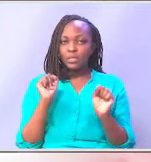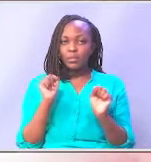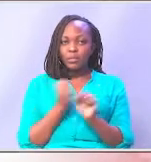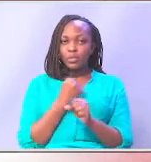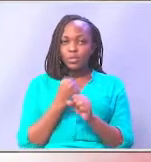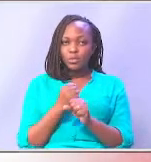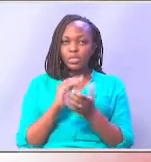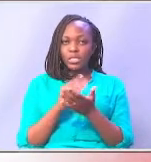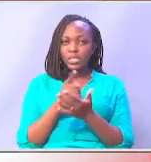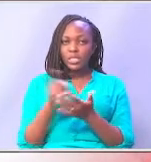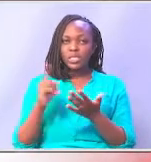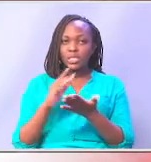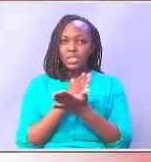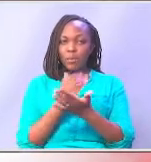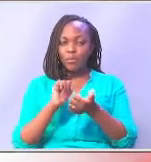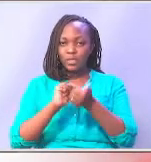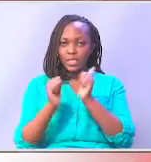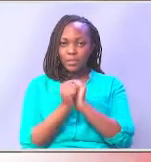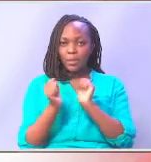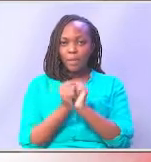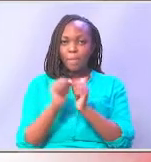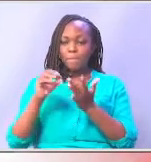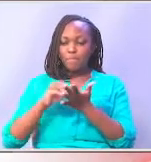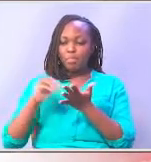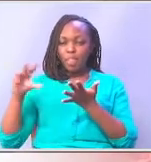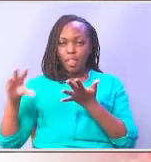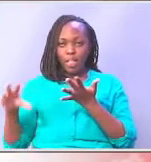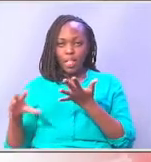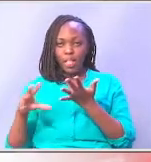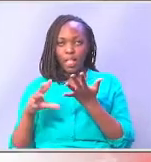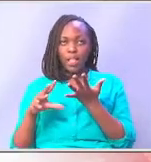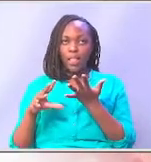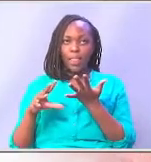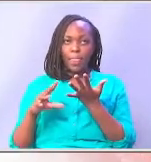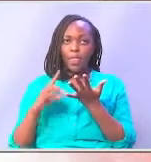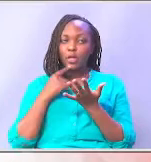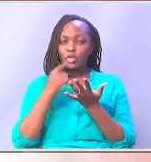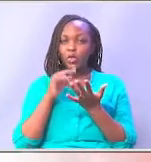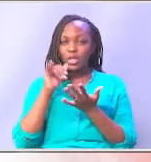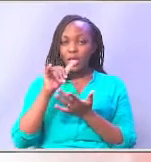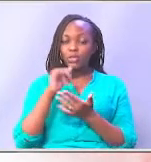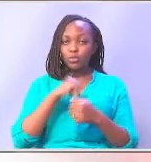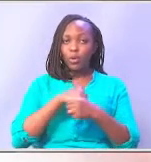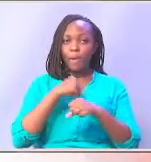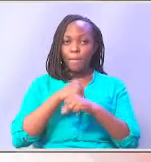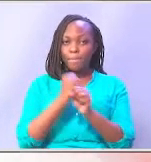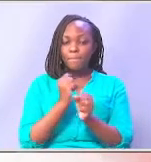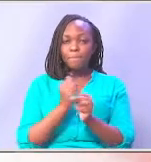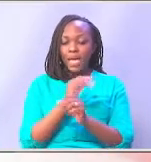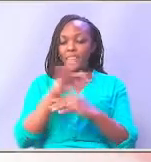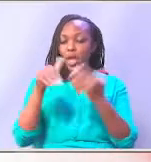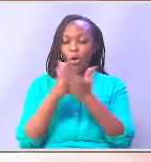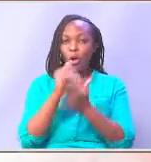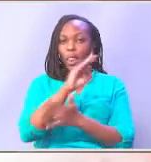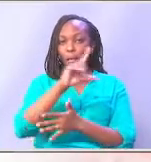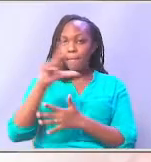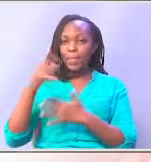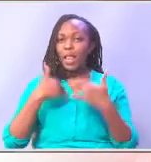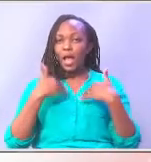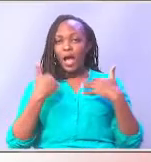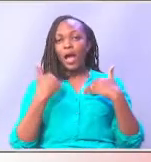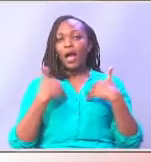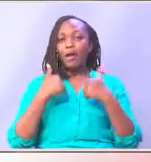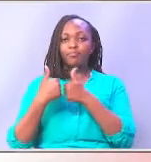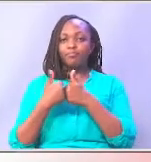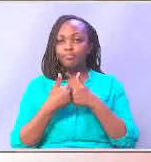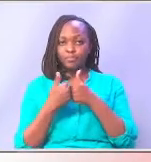the provisions of the Constitution. And therefore, this would make the whole bill face a lot of headwinds. I just need to go to court and say